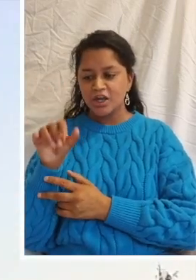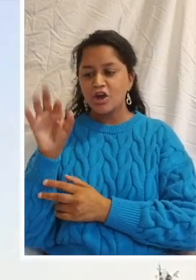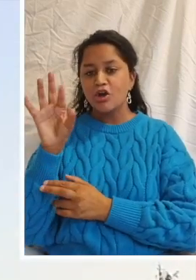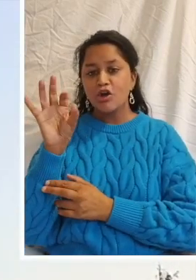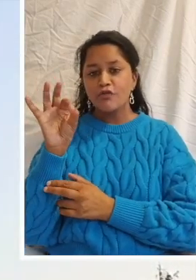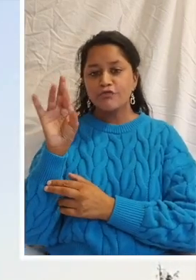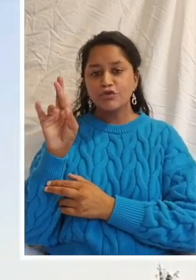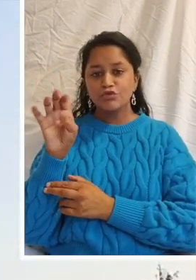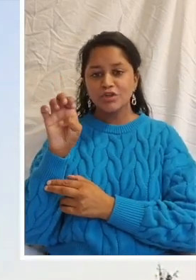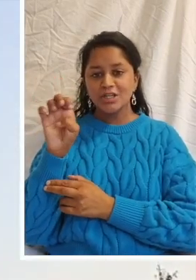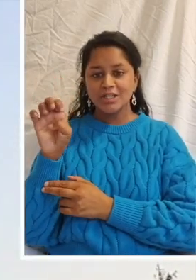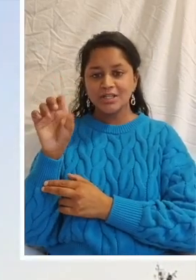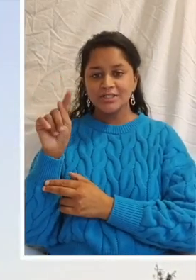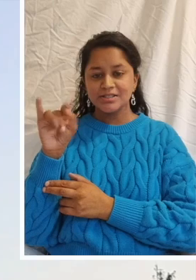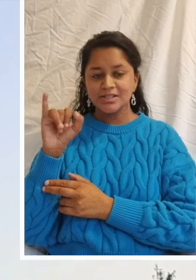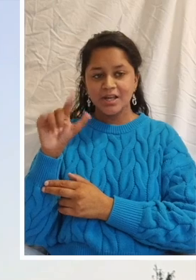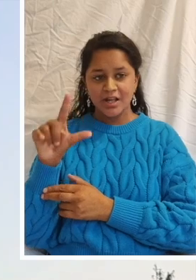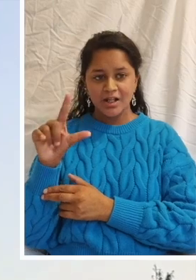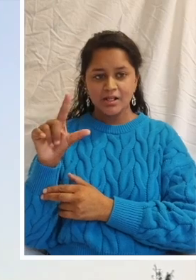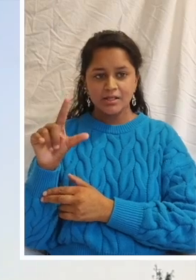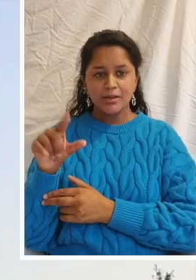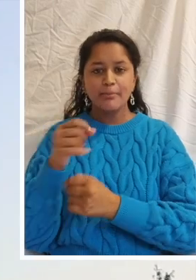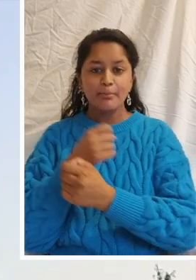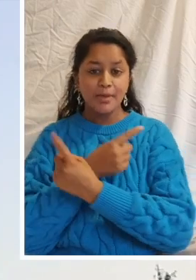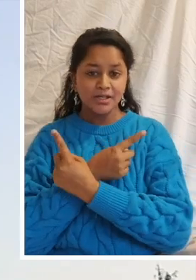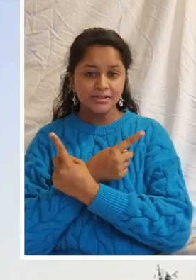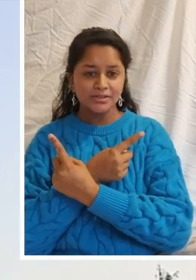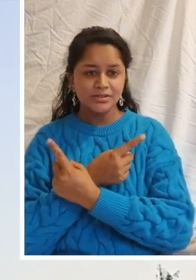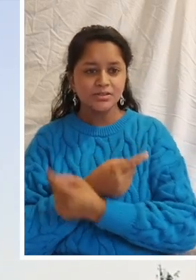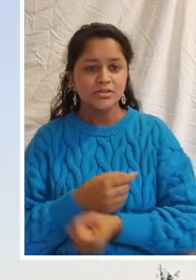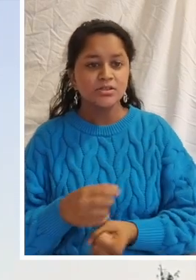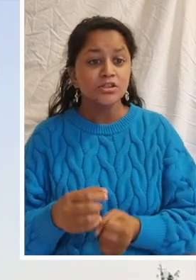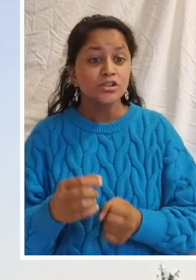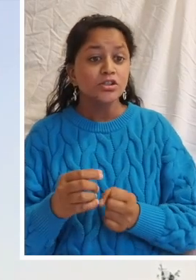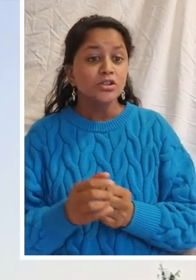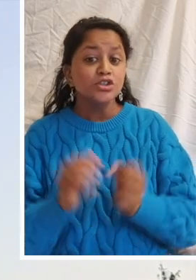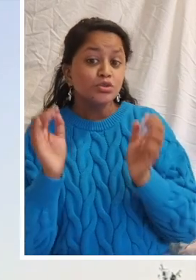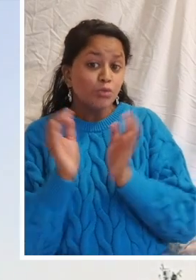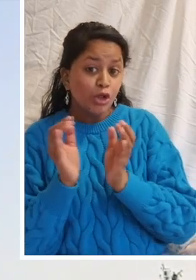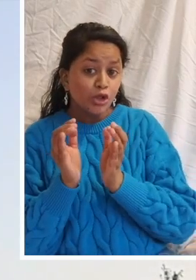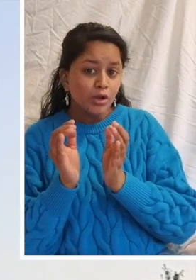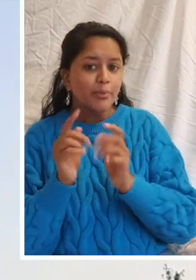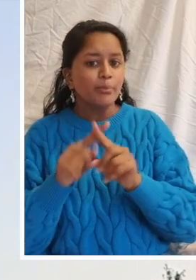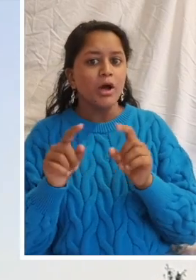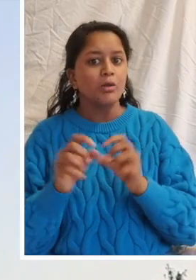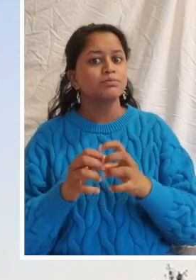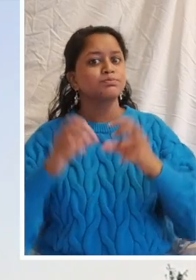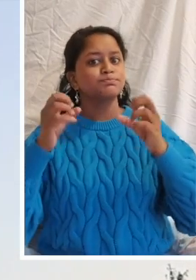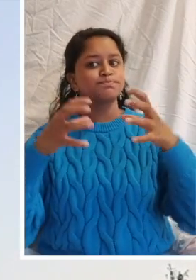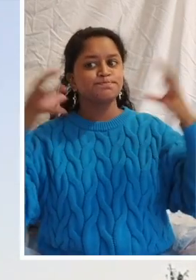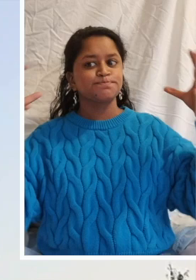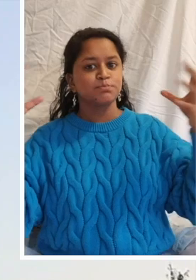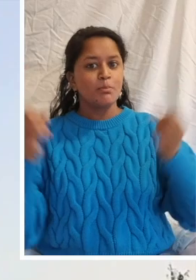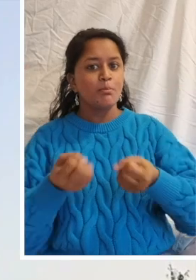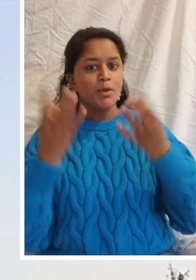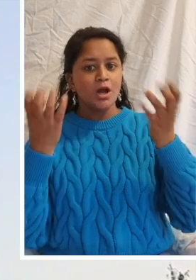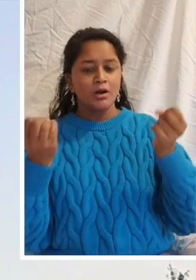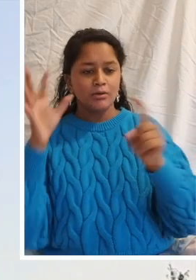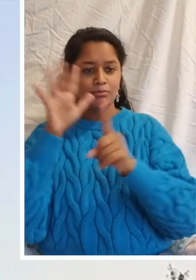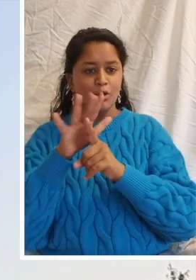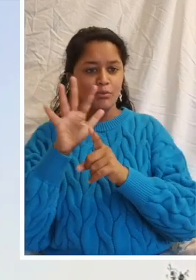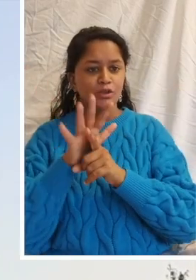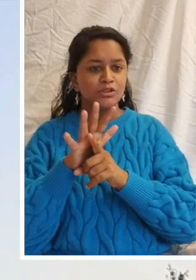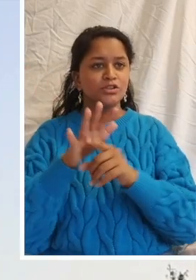the most common species is the species that resides in the bat houses, the velvety free-tailed bat. So they are one of our smaller